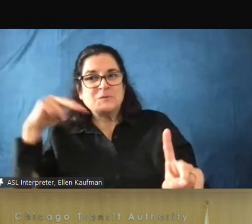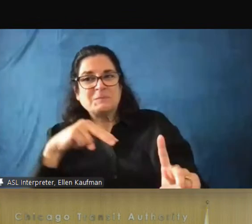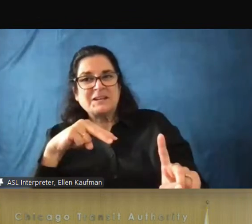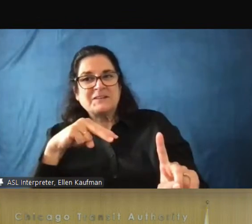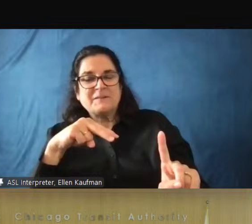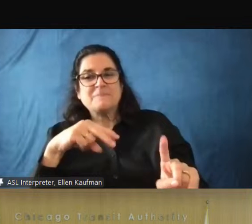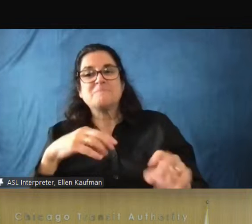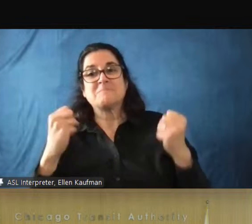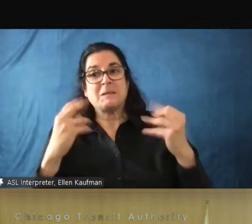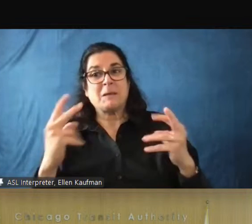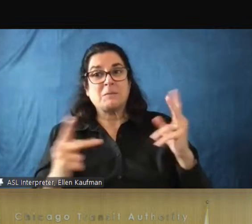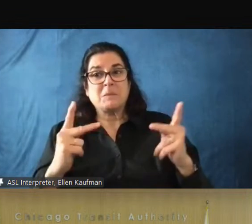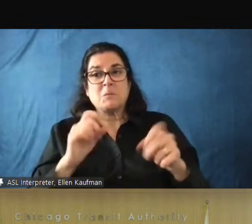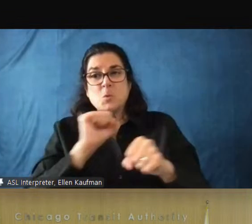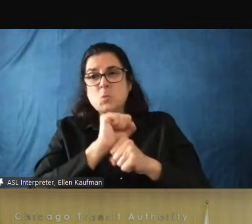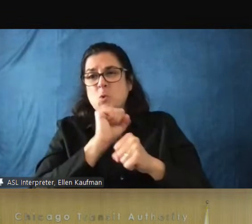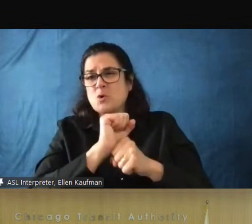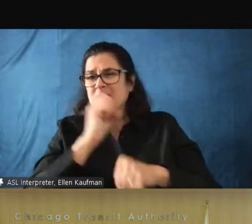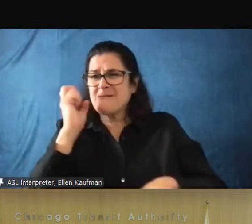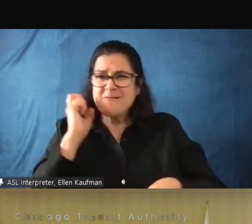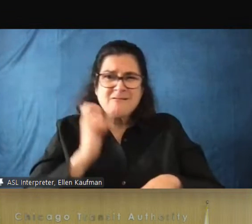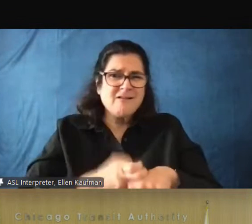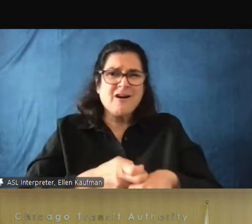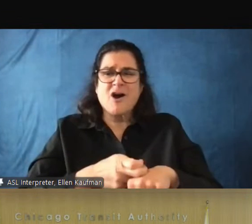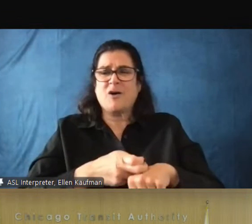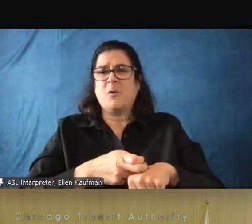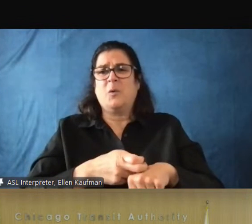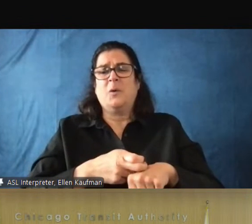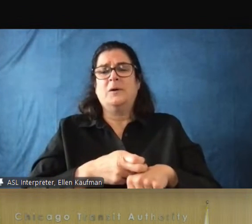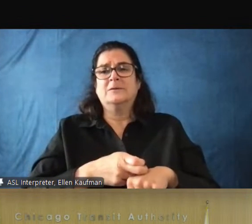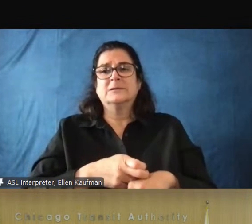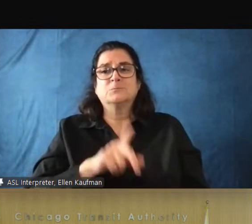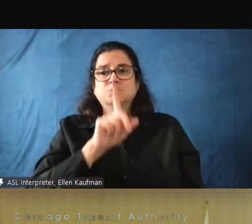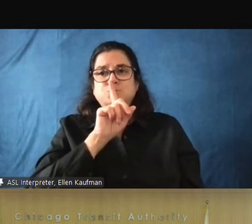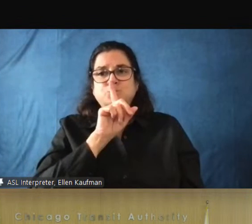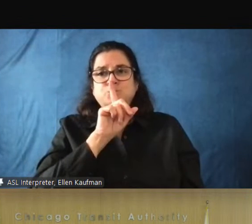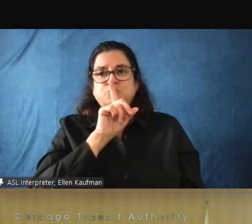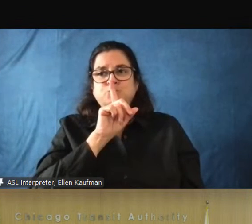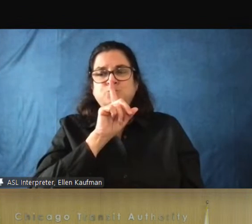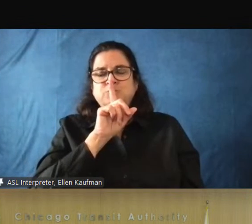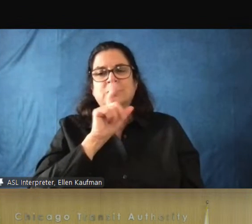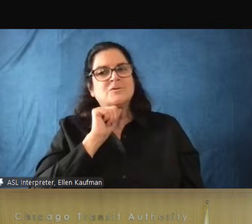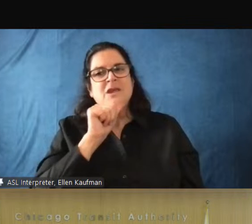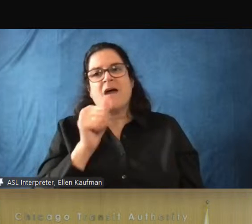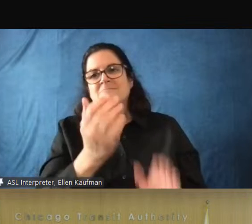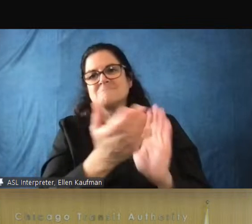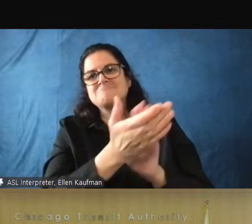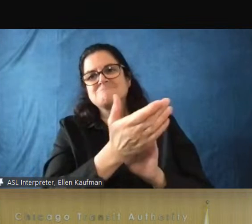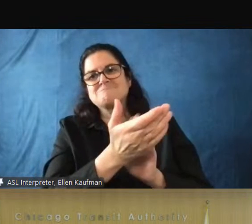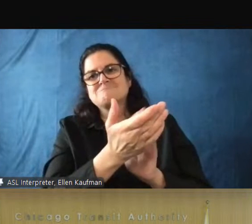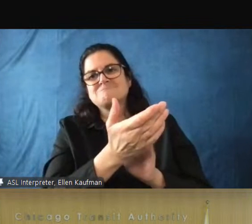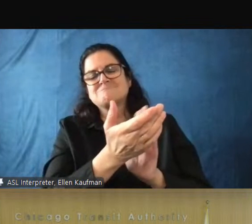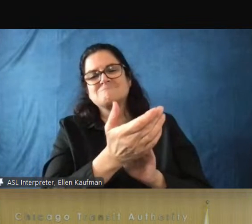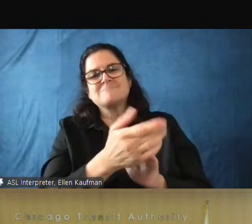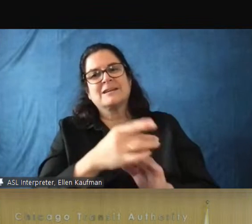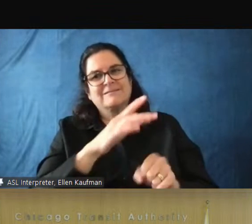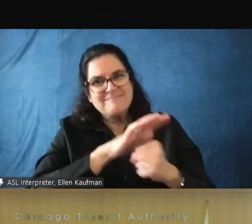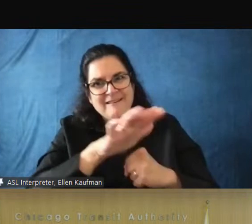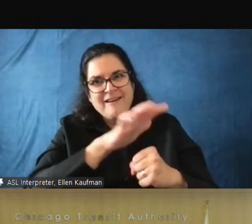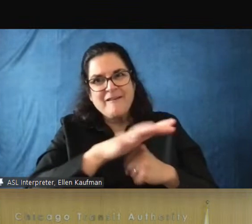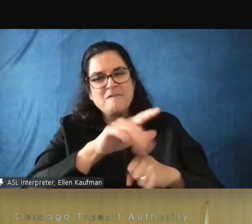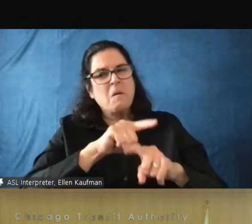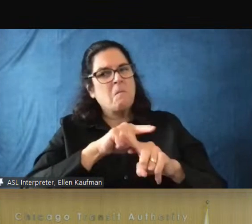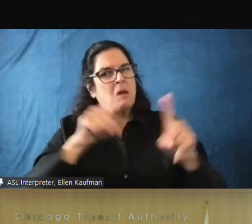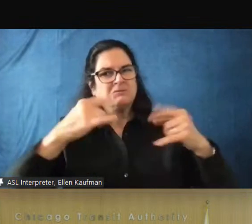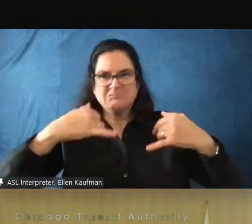work very hard, don't get it the kind of recognition that they deserve, but they do their jobs very well and they take pride in